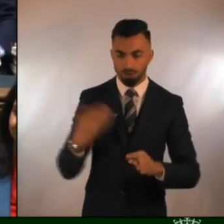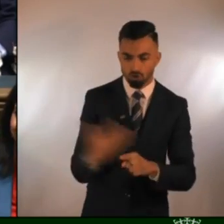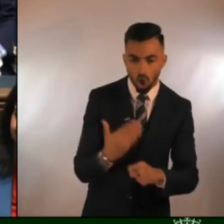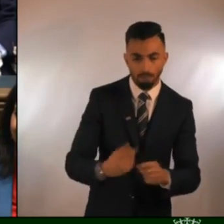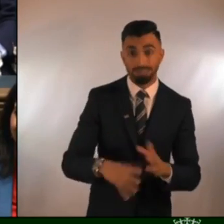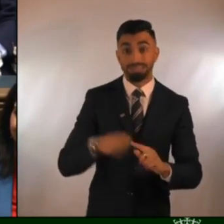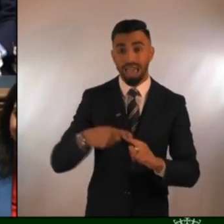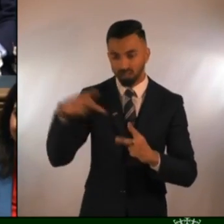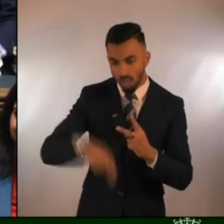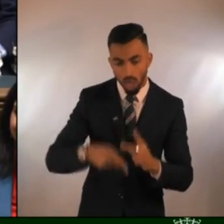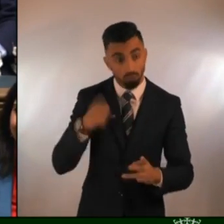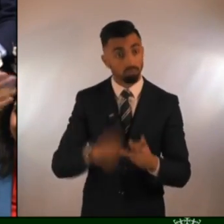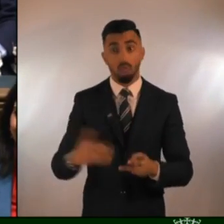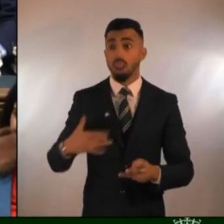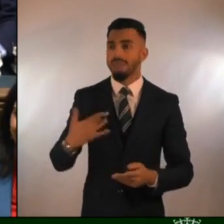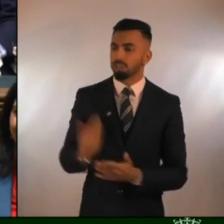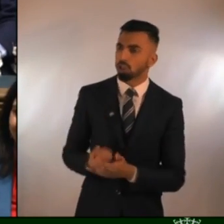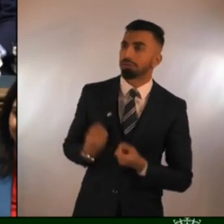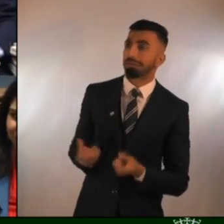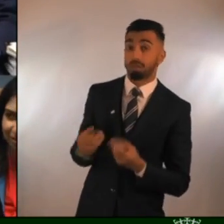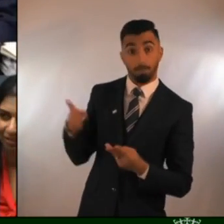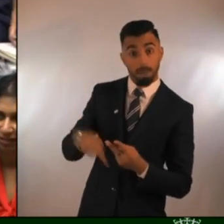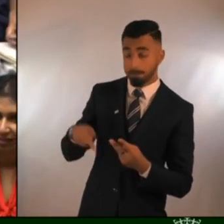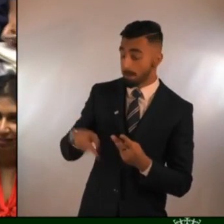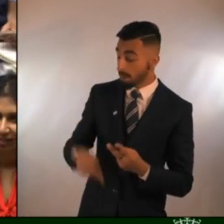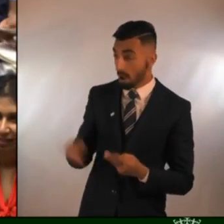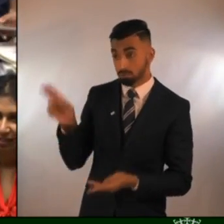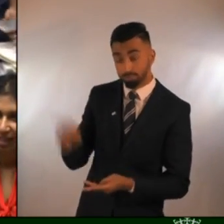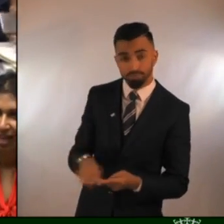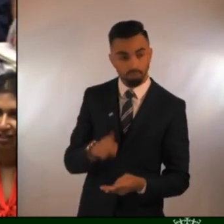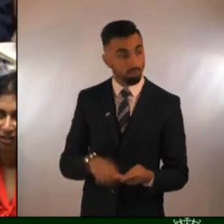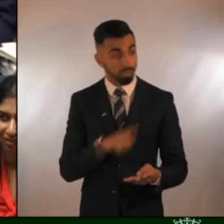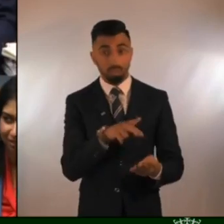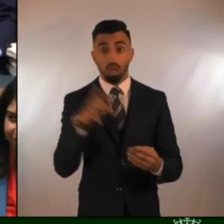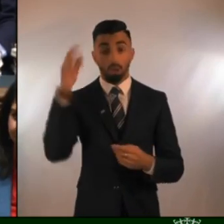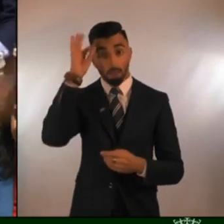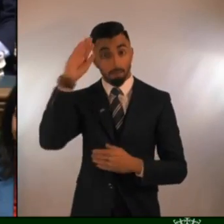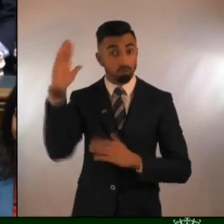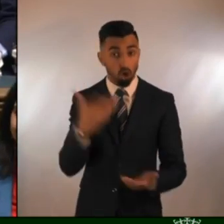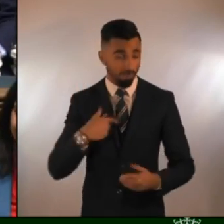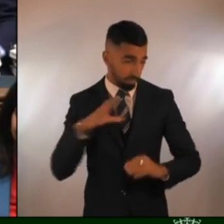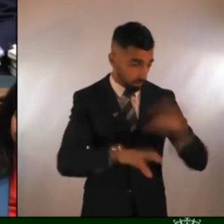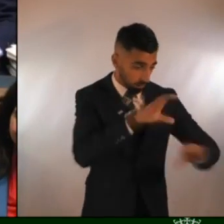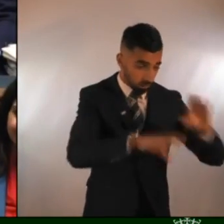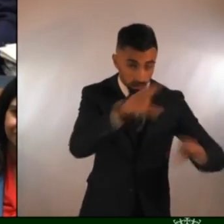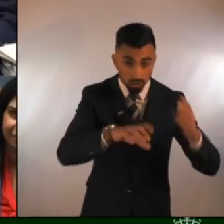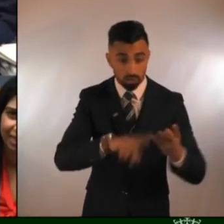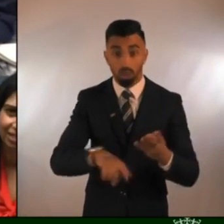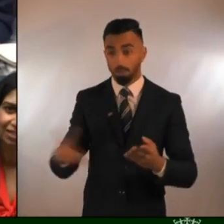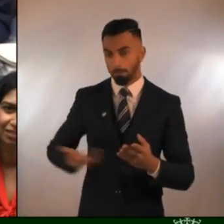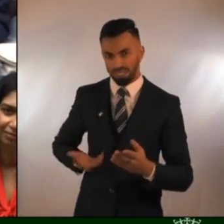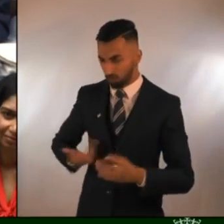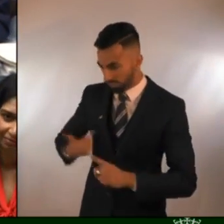cost of living low, investing in our NHS, investing in our public services, investing in ideas, backing